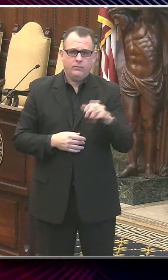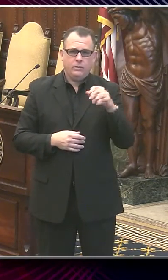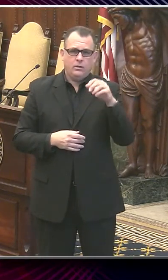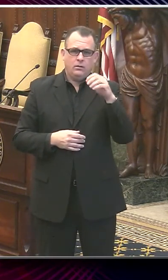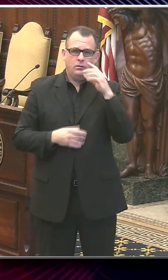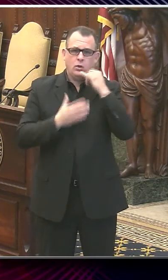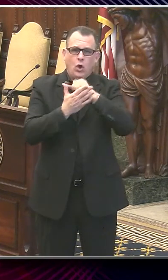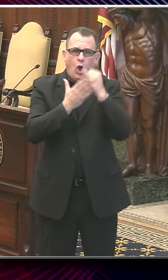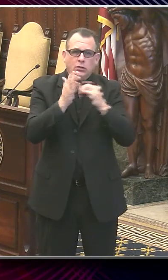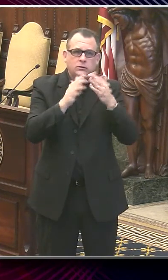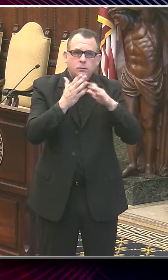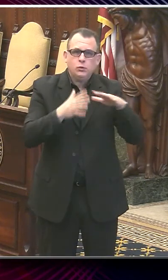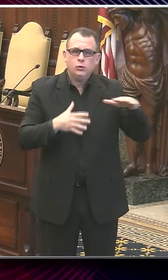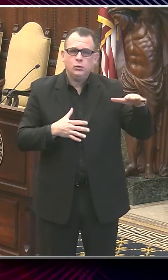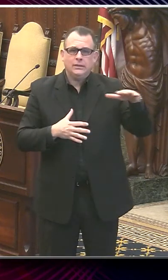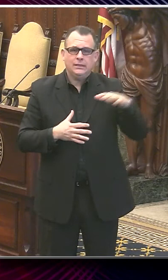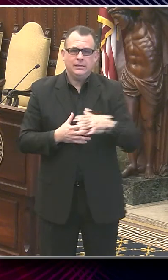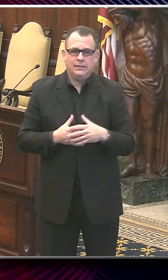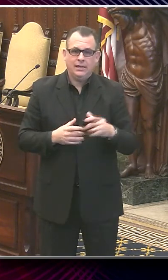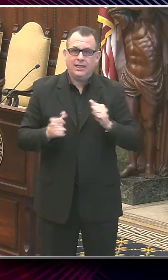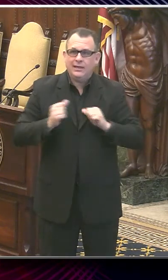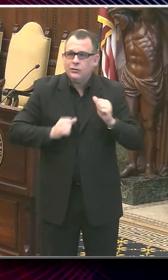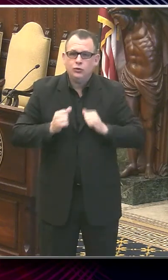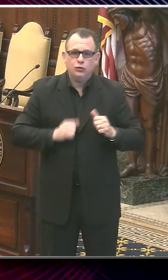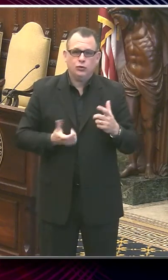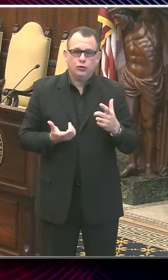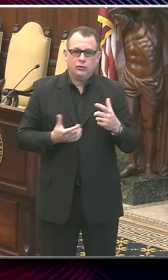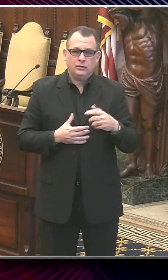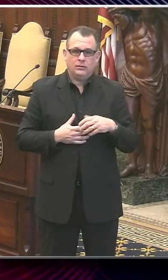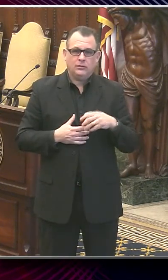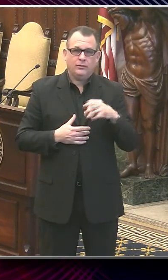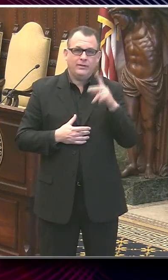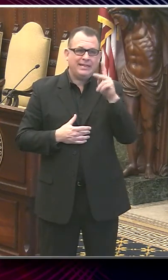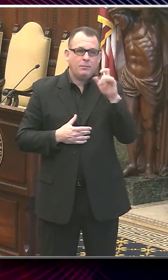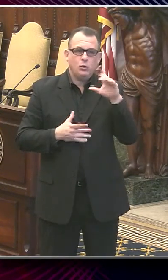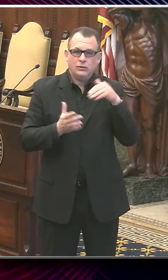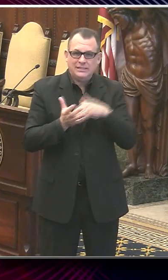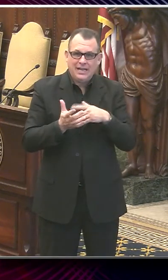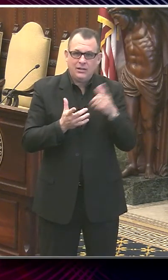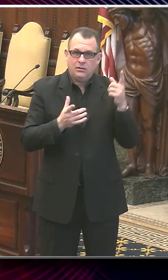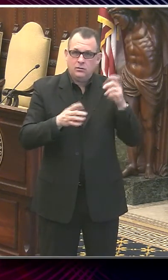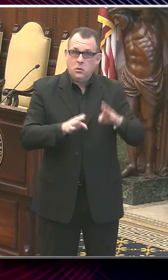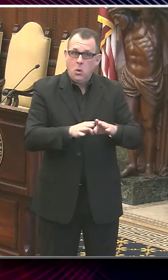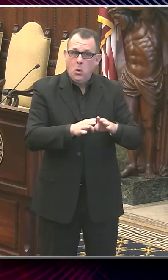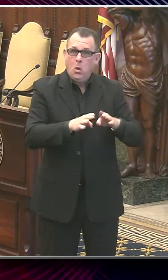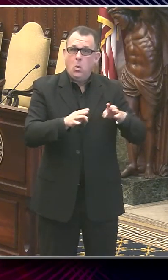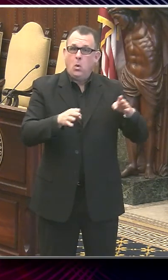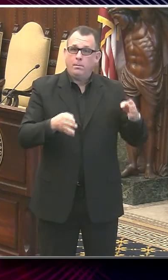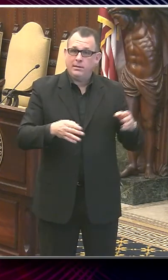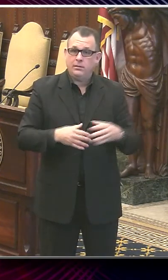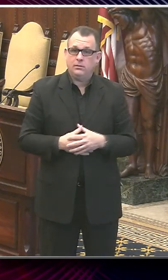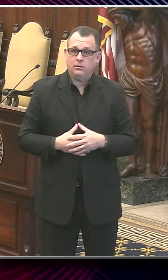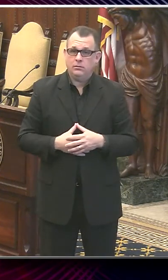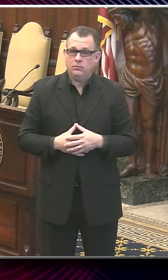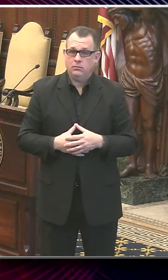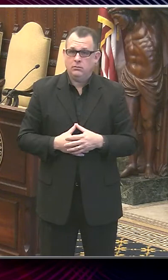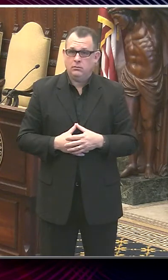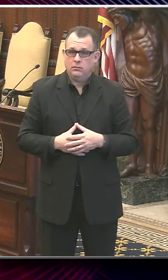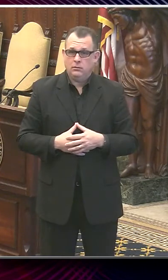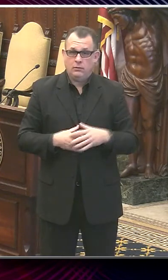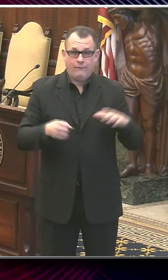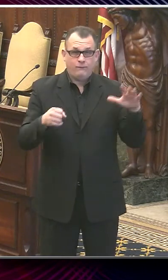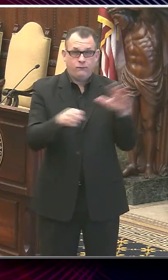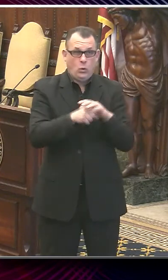of the theaters, the Kimmel Center, for example, making plans to open possibly with full